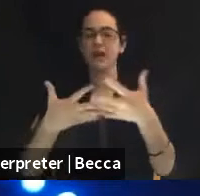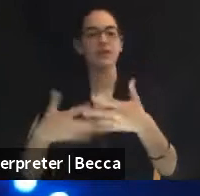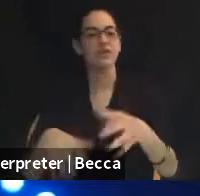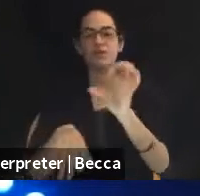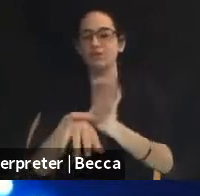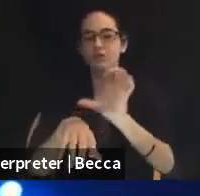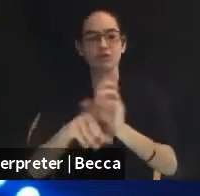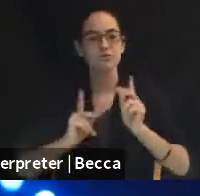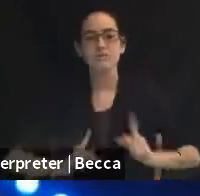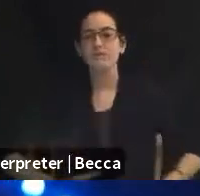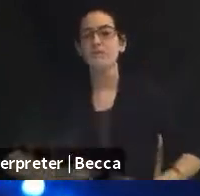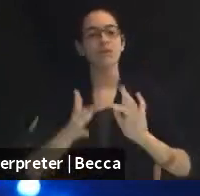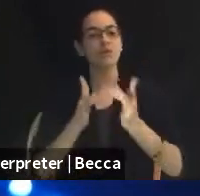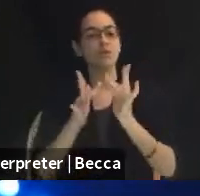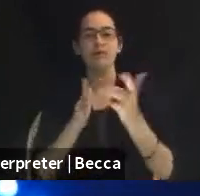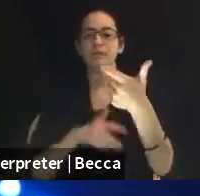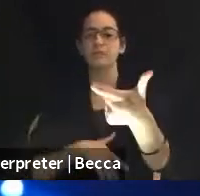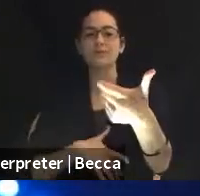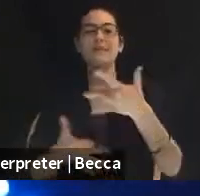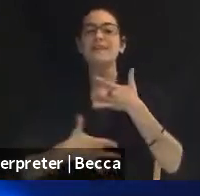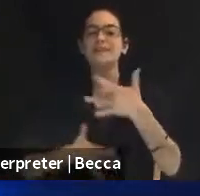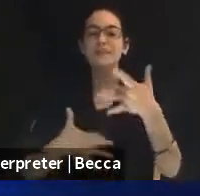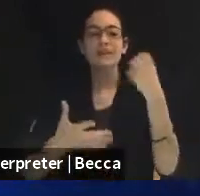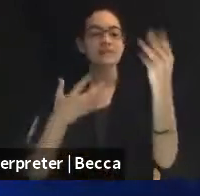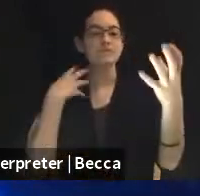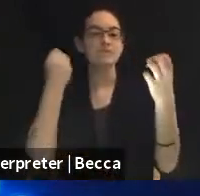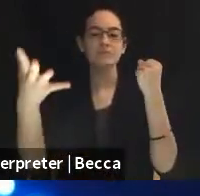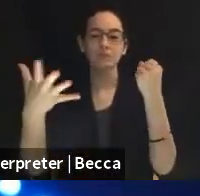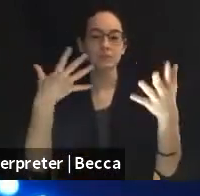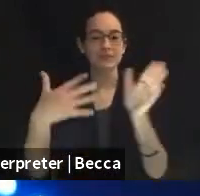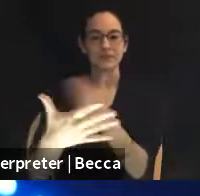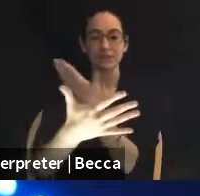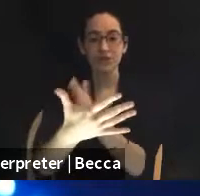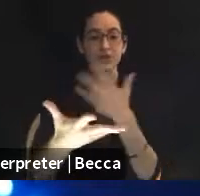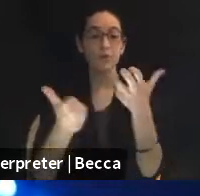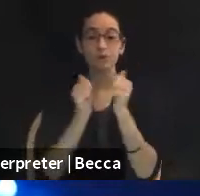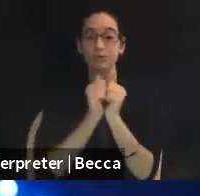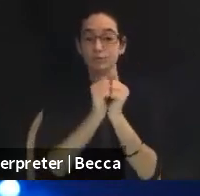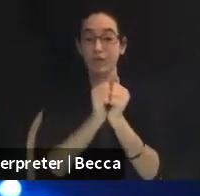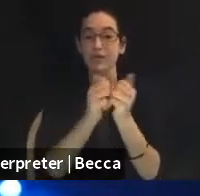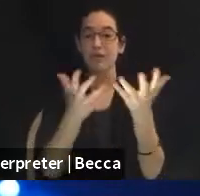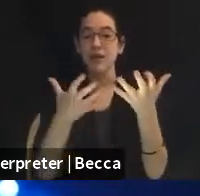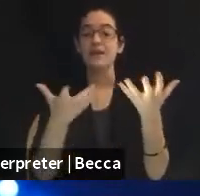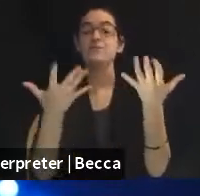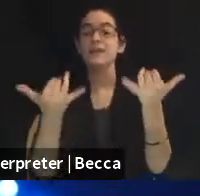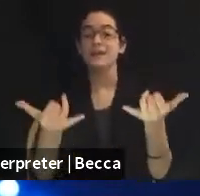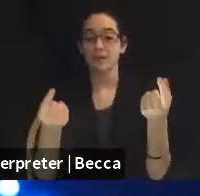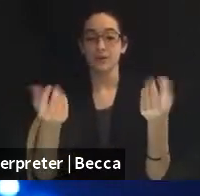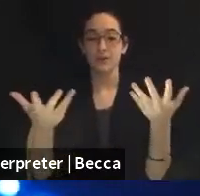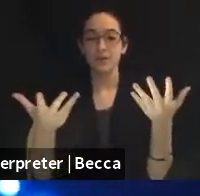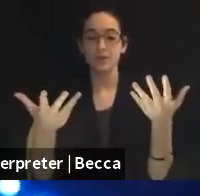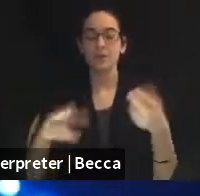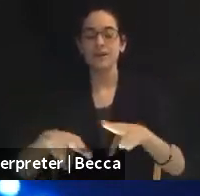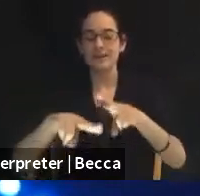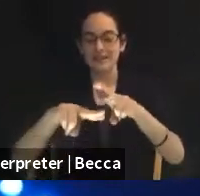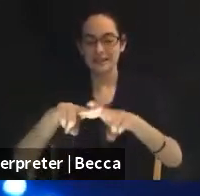or you're in the room, we normally sing songs and we want you to sing with us. But here's what we want you to do now. We want you to sit in whatever you